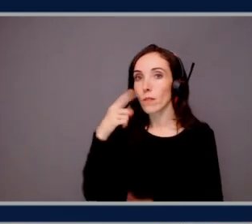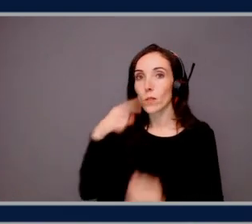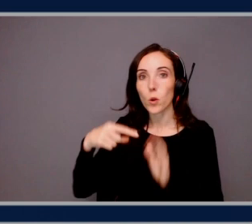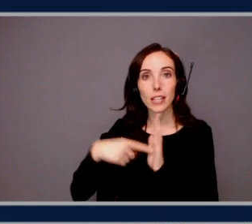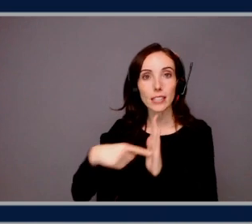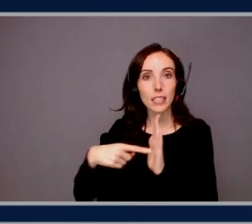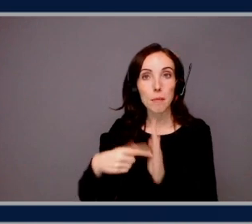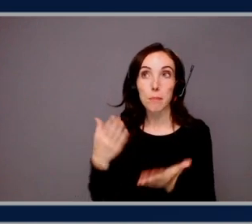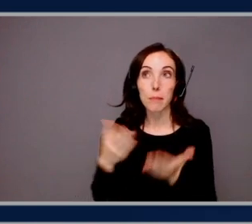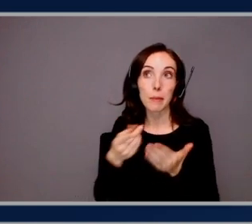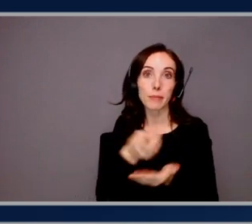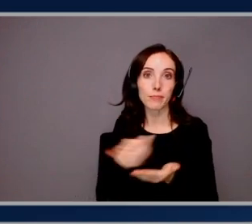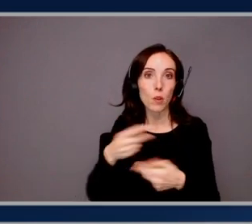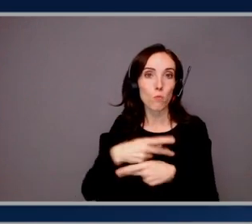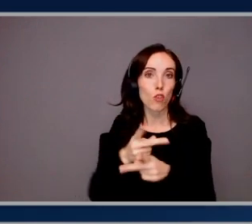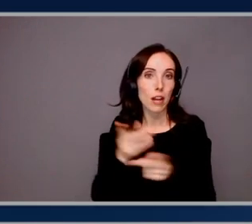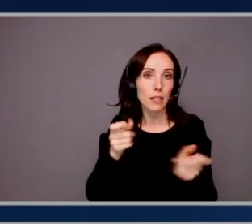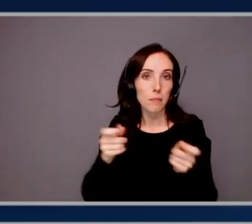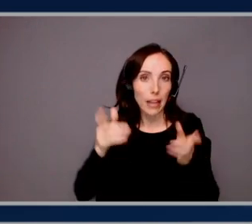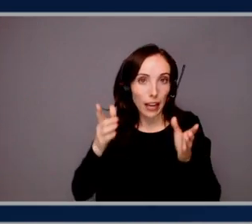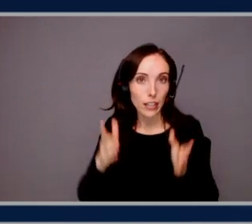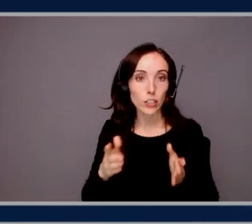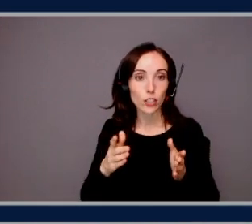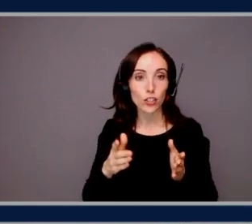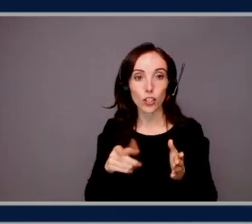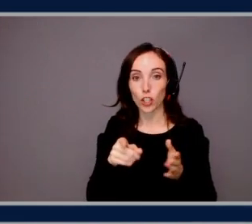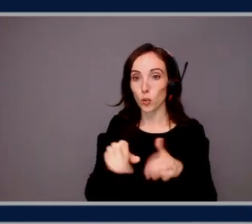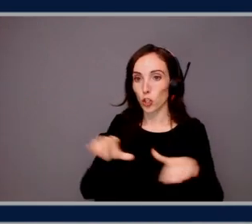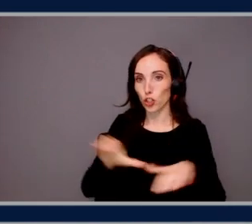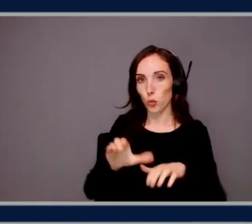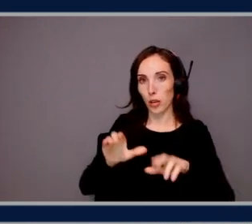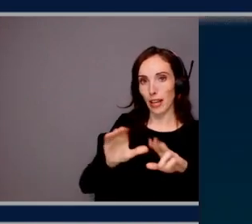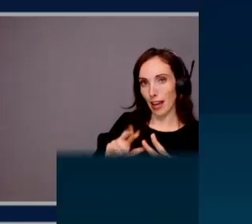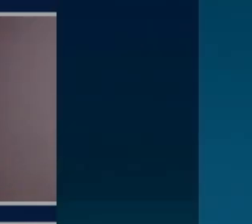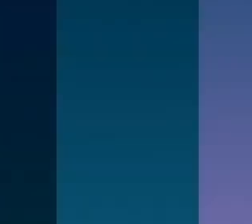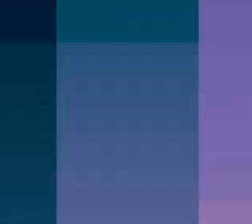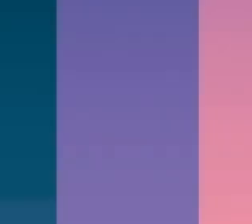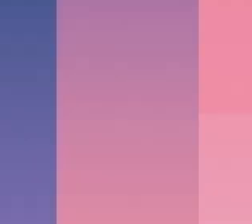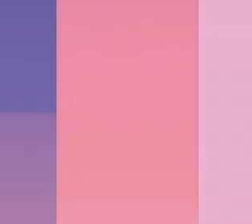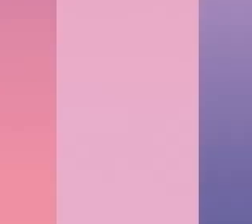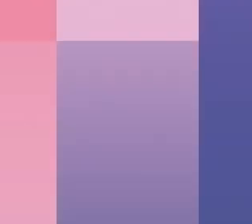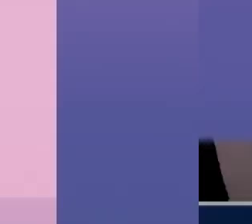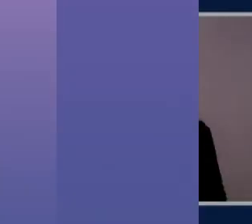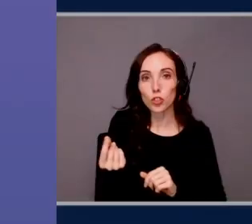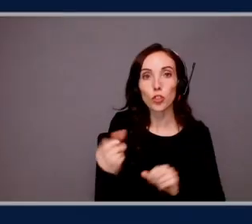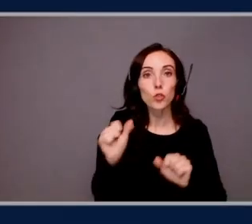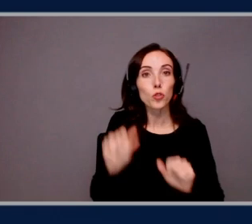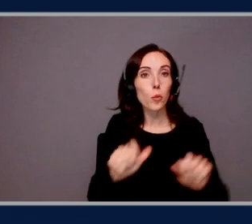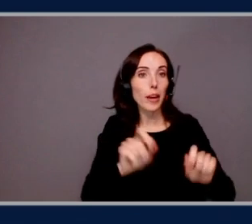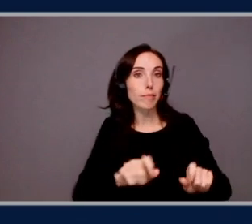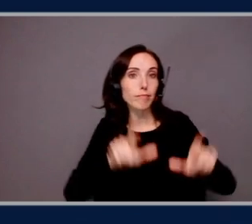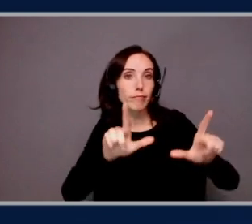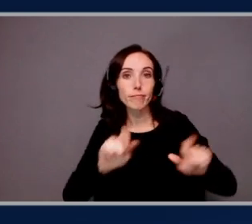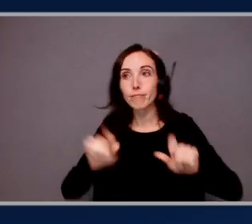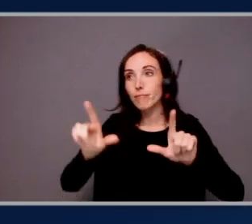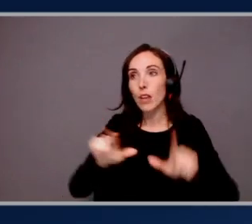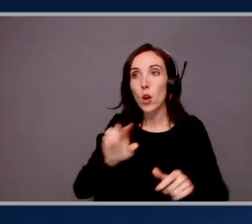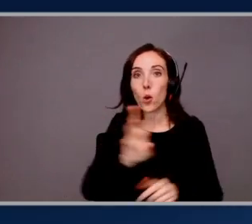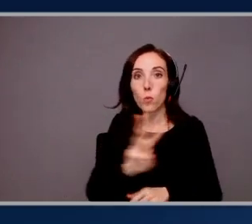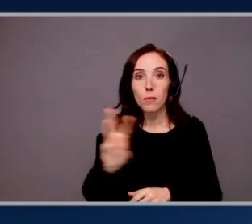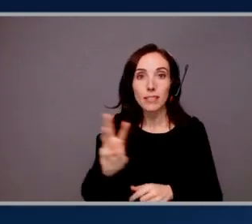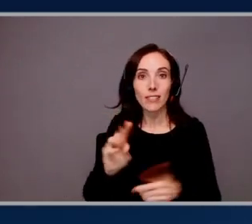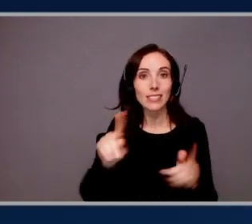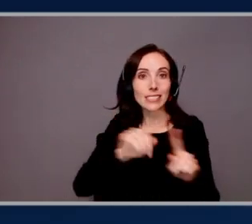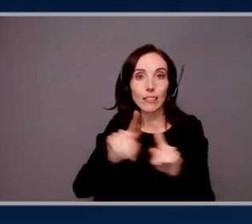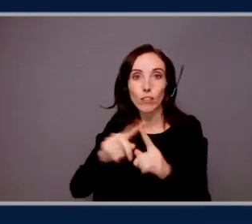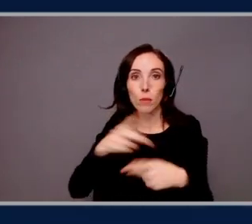product manager and what you are doing a competitive analysis, all you have to do is that just go to different web pages of different products and say, hey, compare all